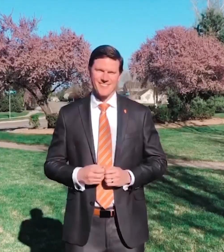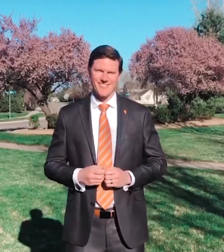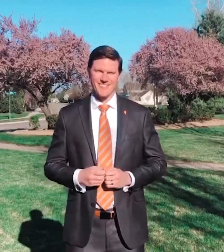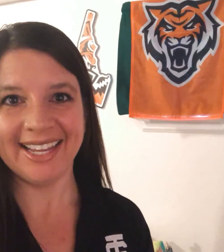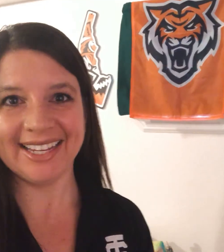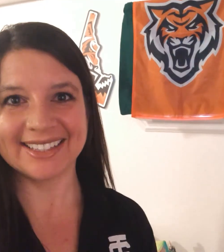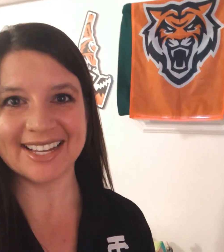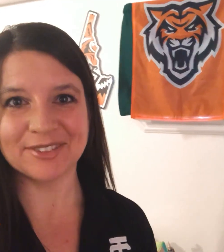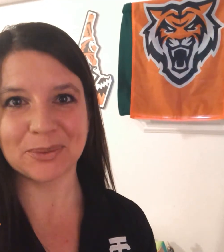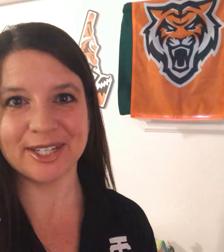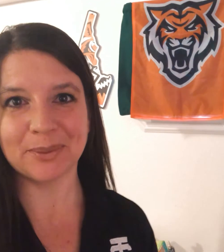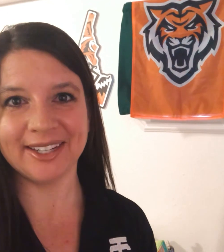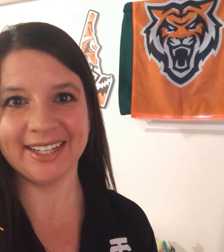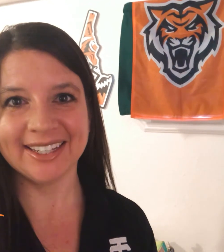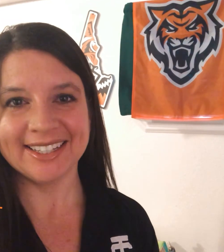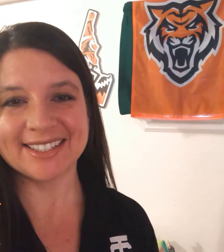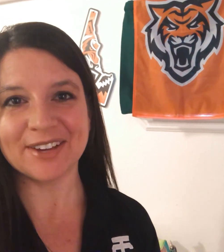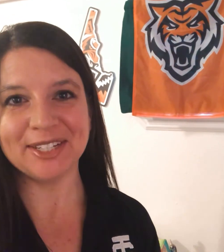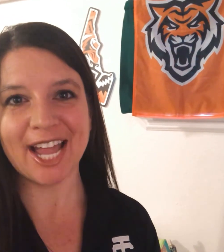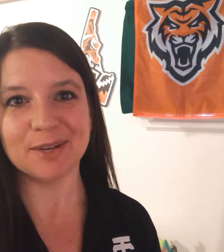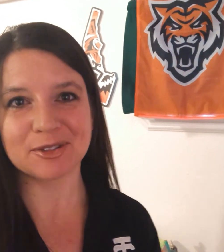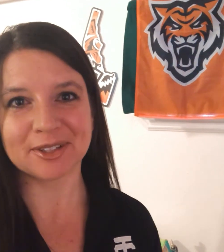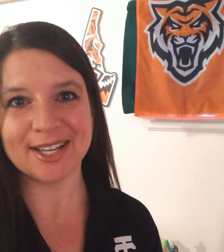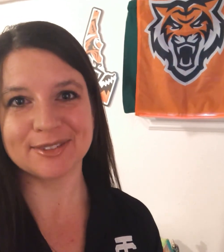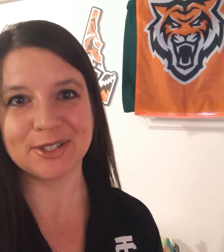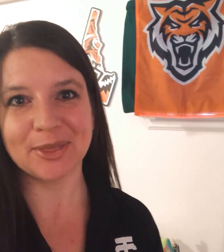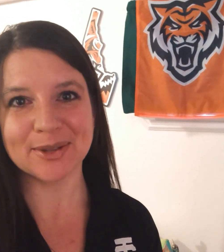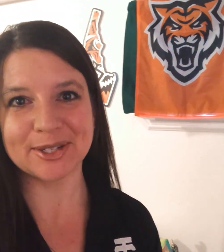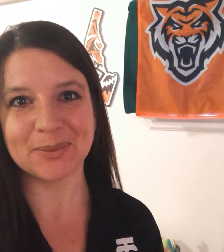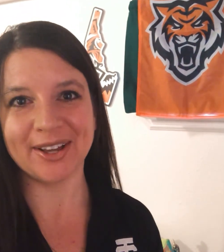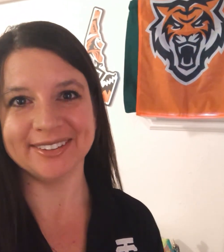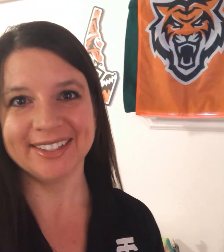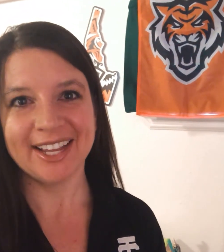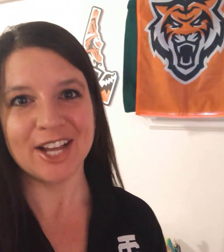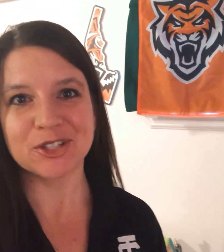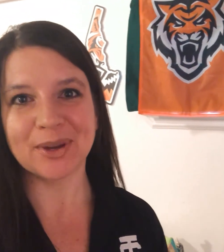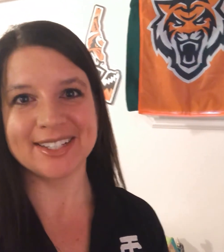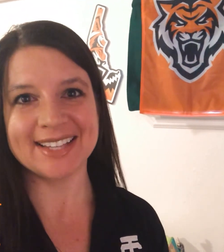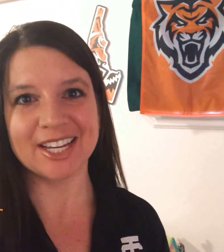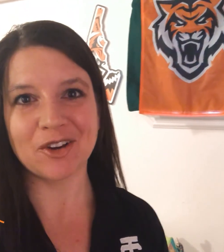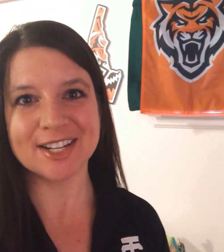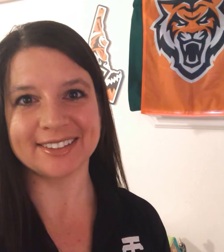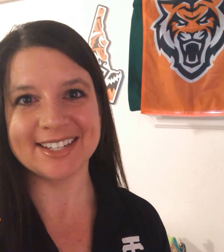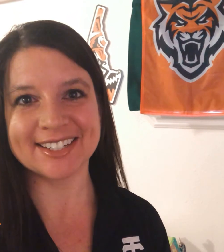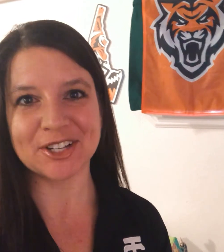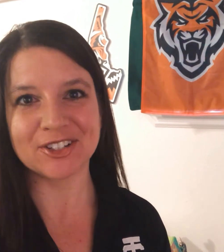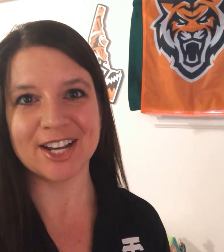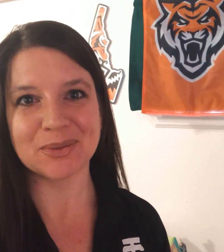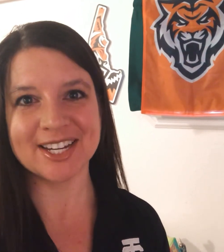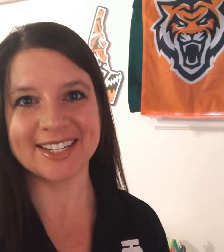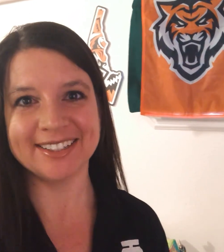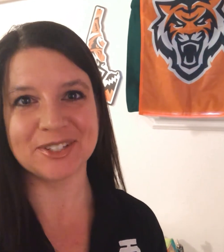Bengals. Hey, class of 2020. It's Stephanie Adams from class of 2001. I just wanted to say congratulations